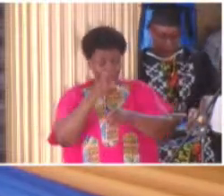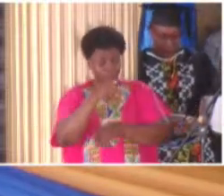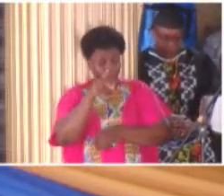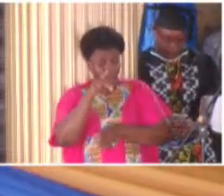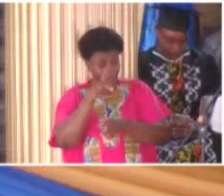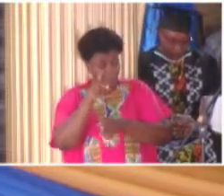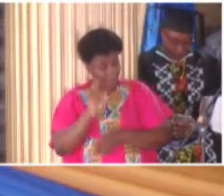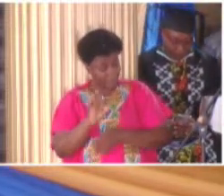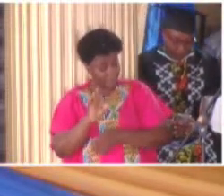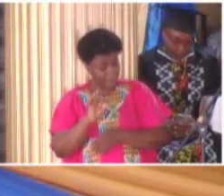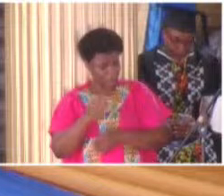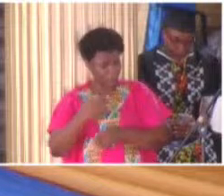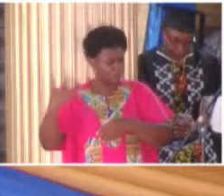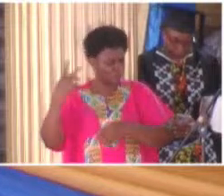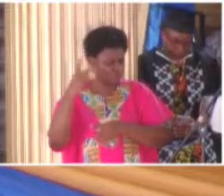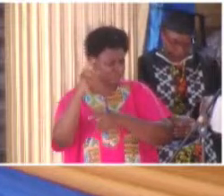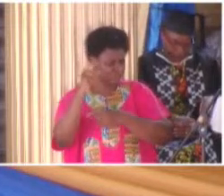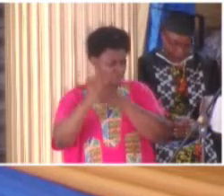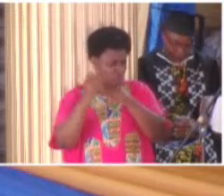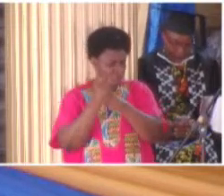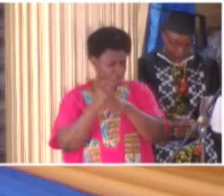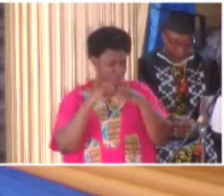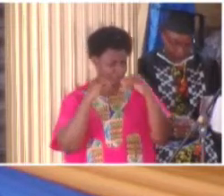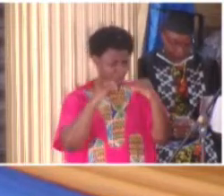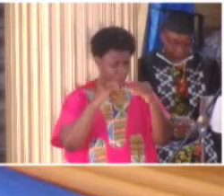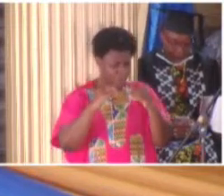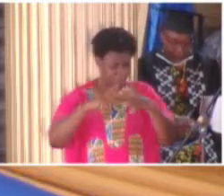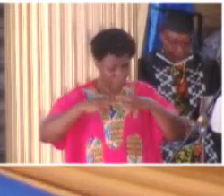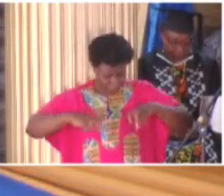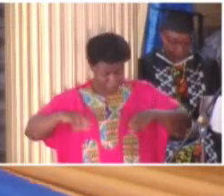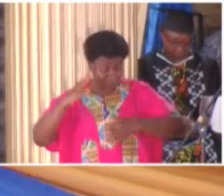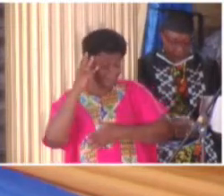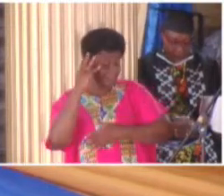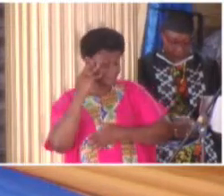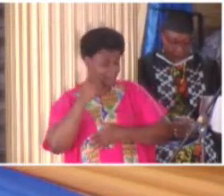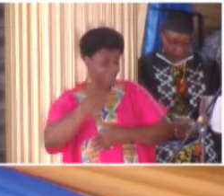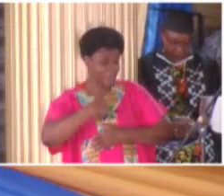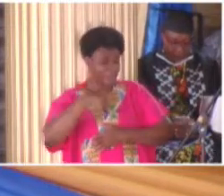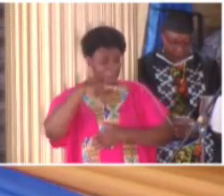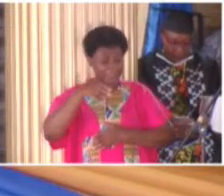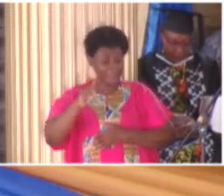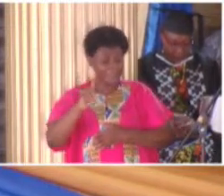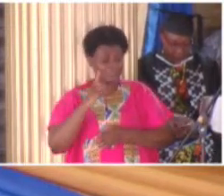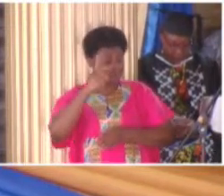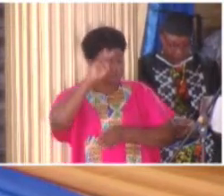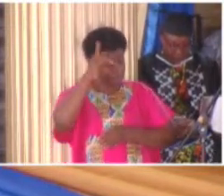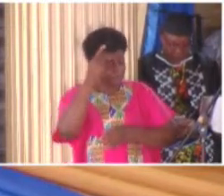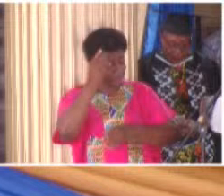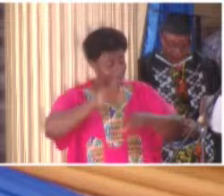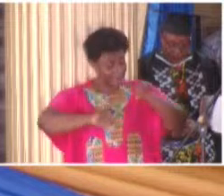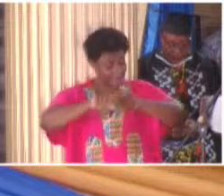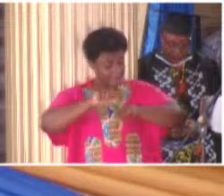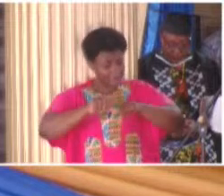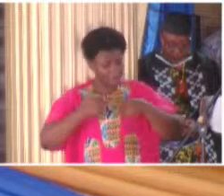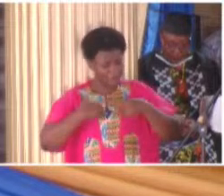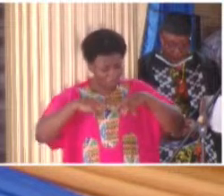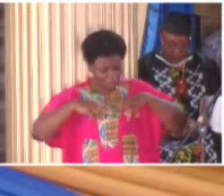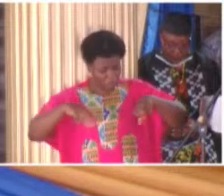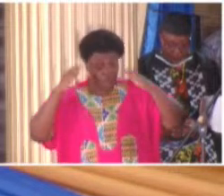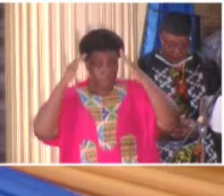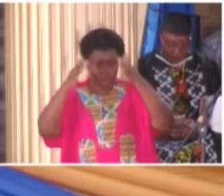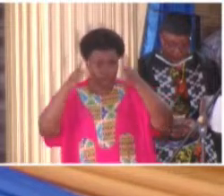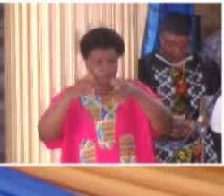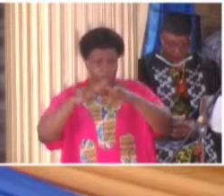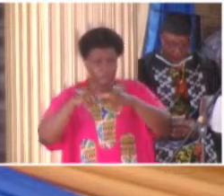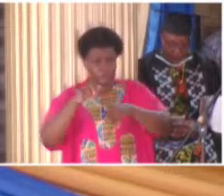2 decades of teaching and research experience. He holds a PhD in political science and has a research focus